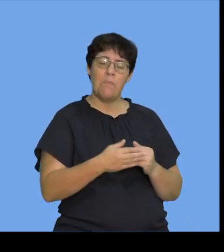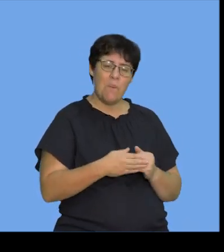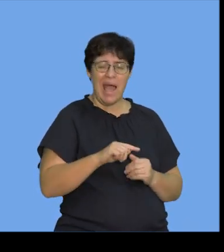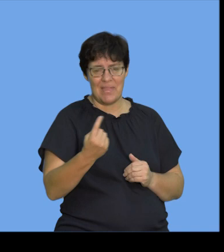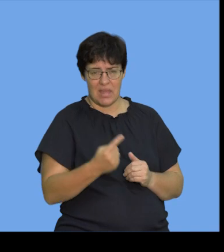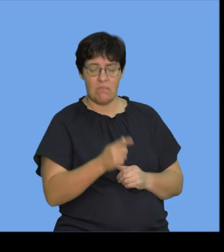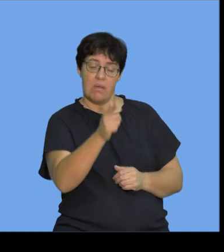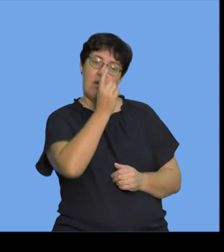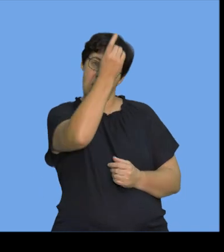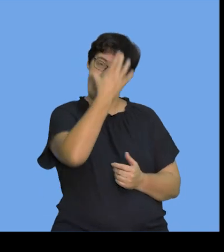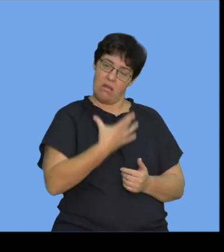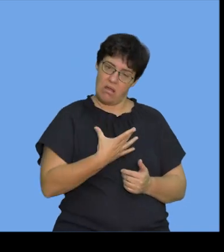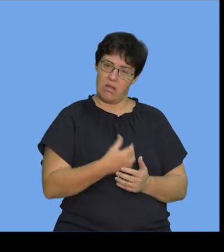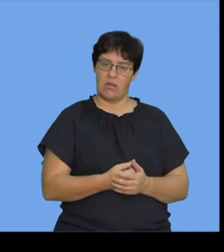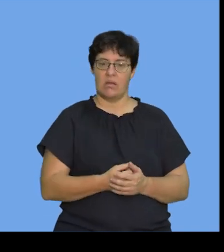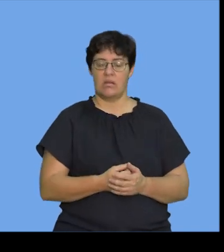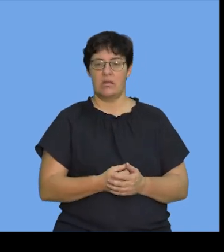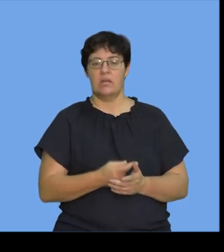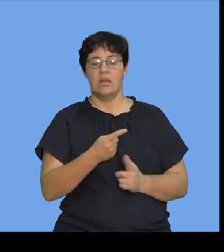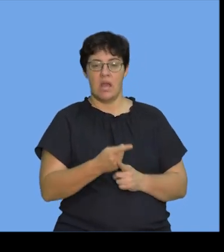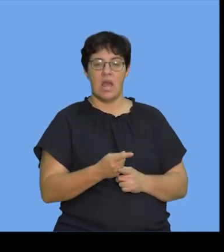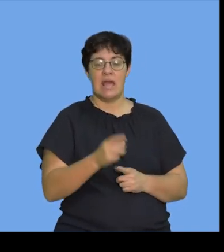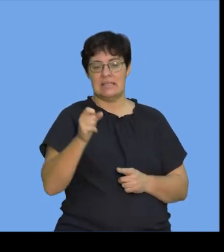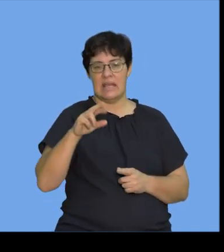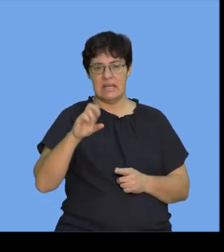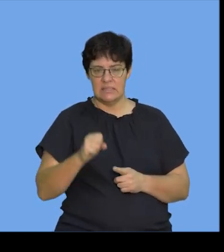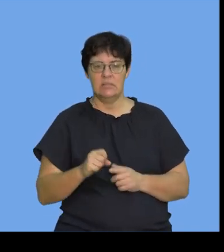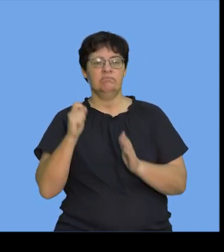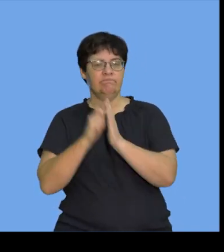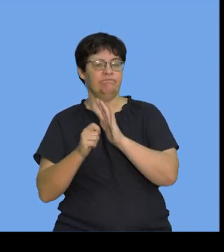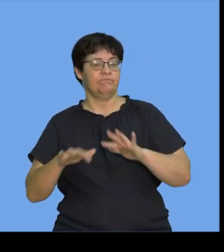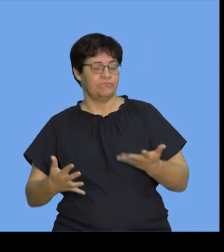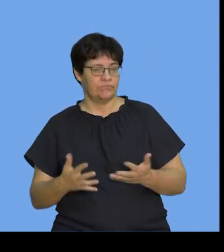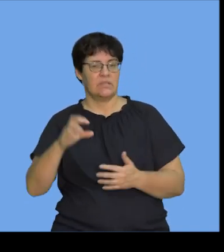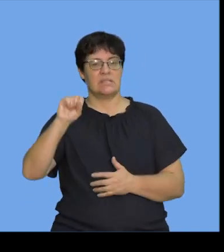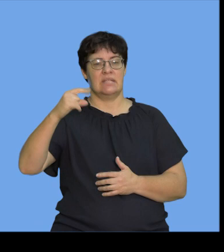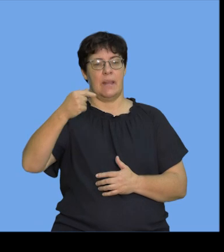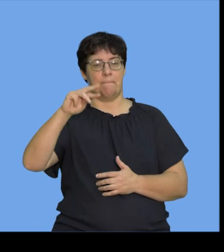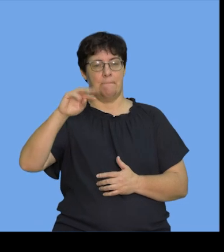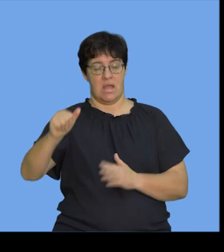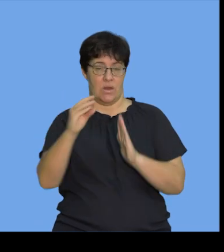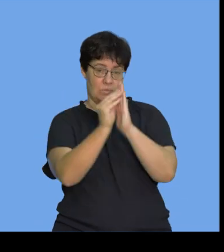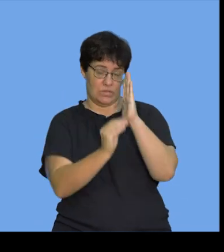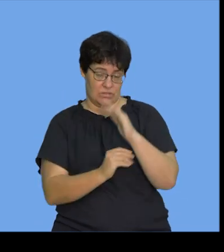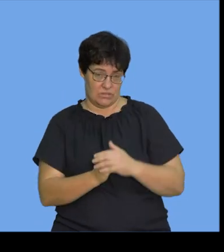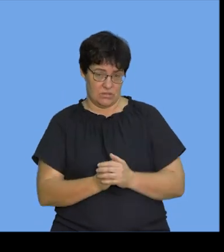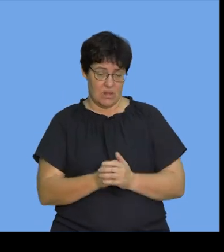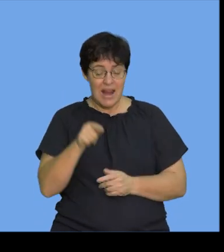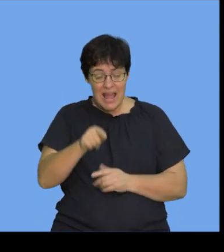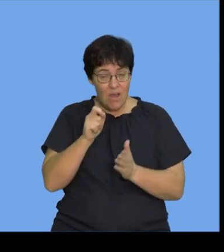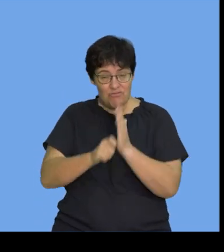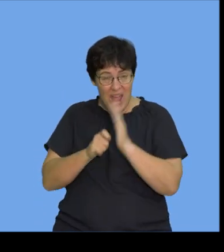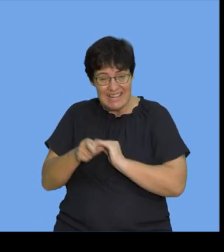to you then write the series in sigma notation. That's another thing. Writing the series in